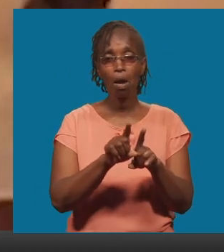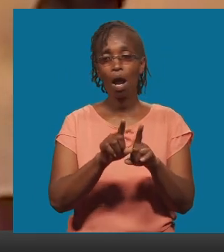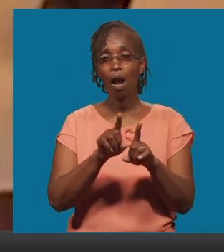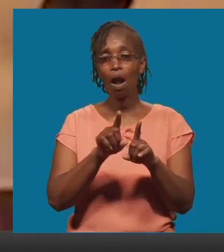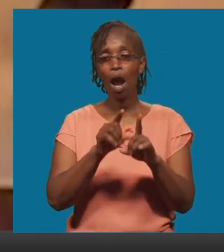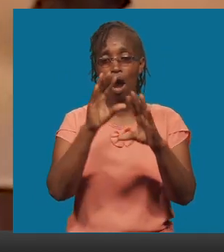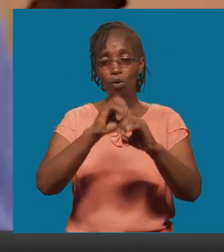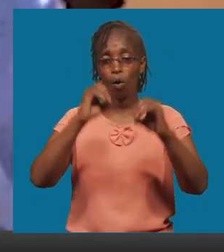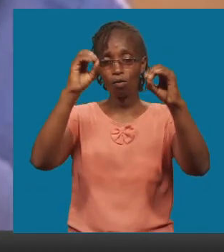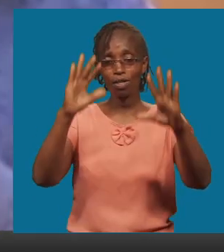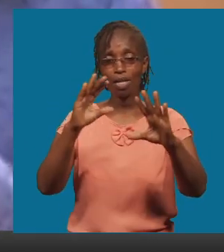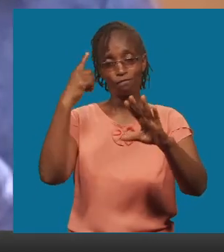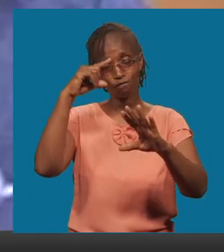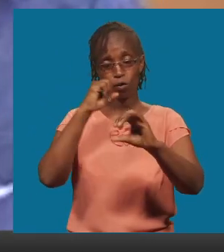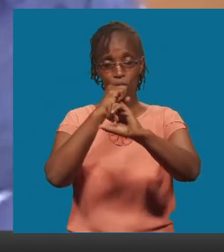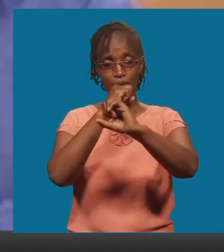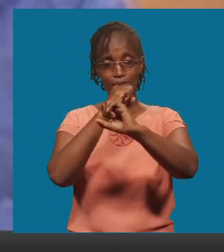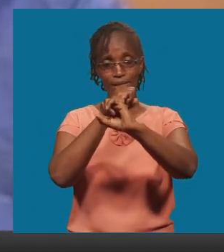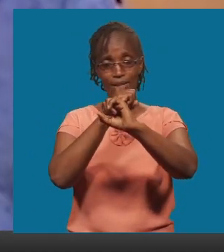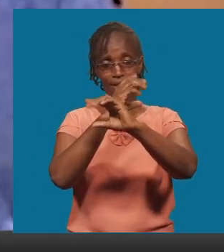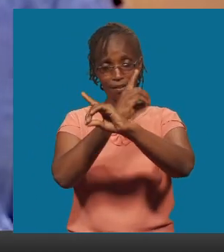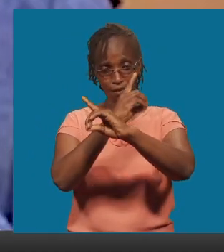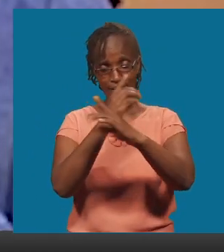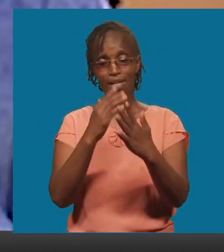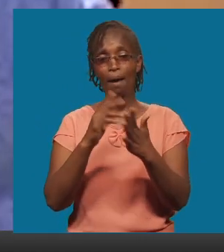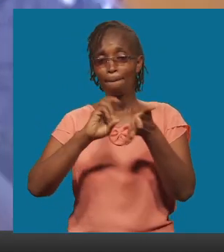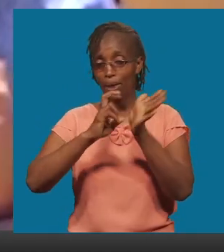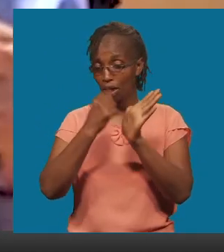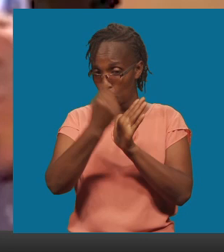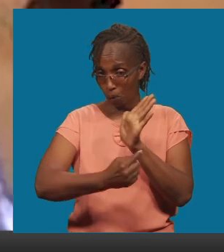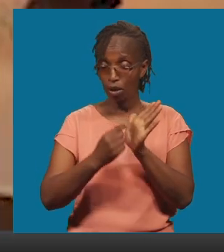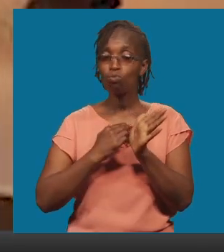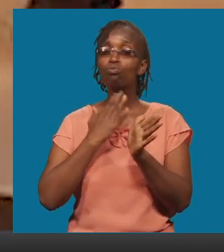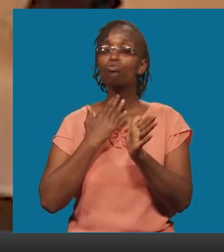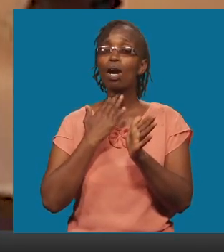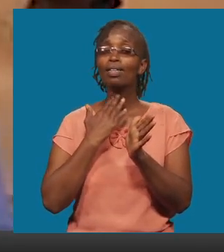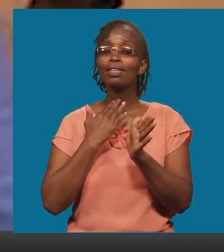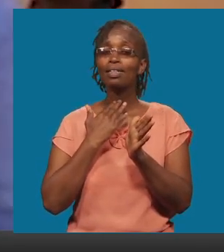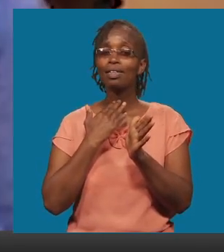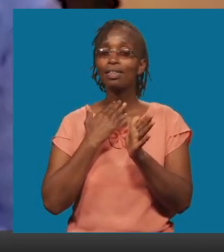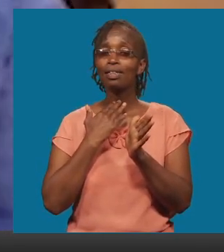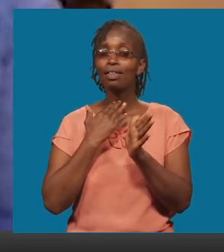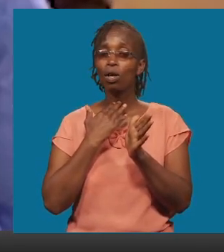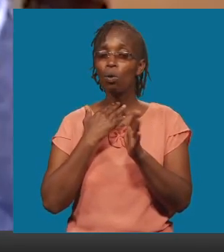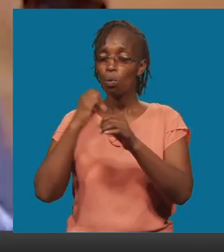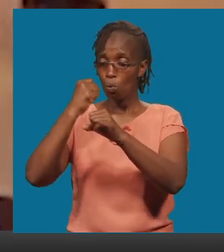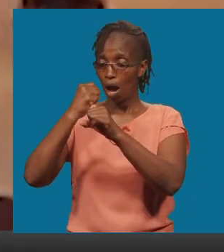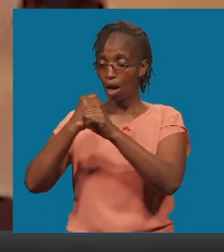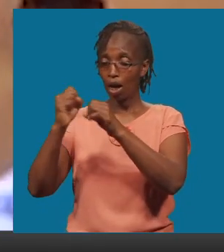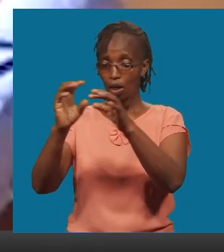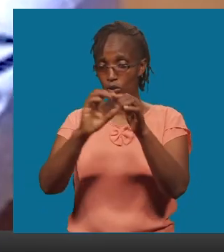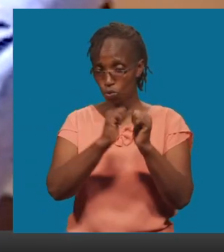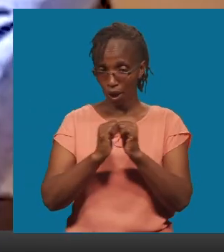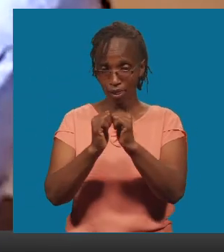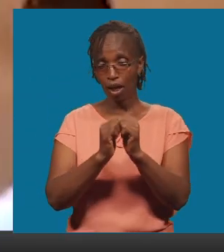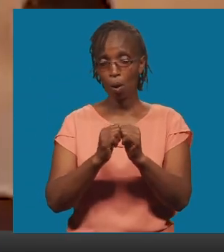ulinzi. Nataka tushikane, tusikubali. Tunajenga barabara kutoka Lamu